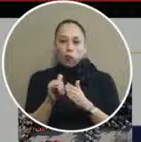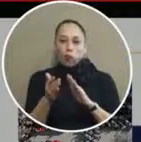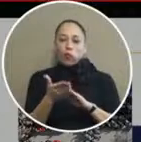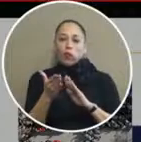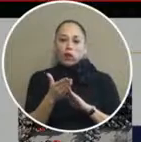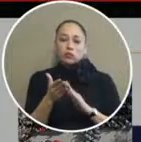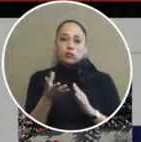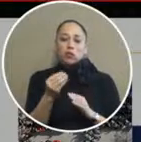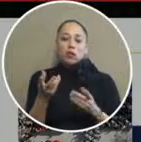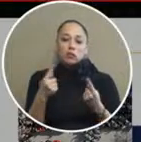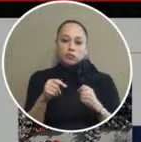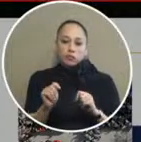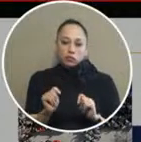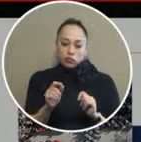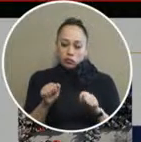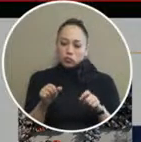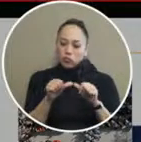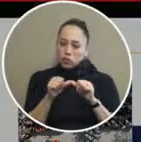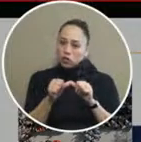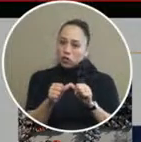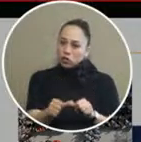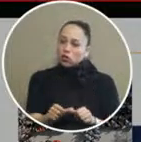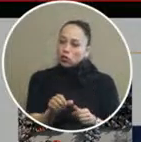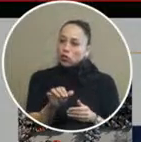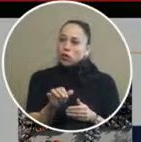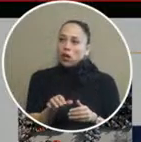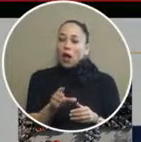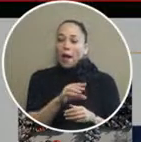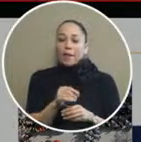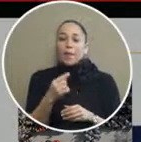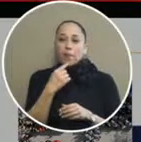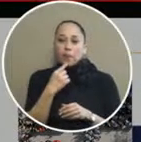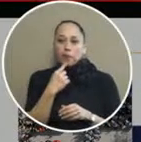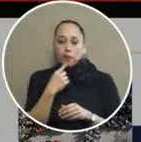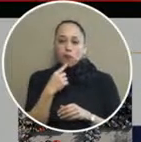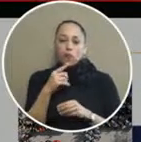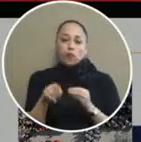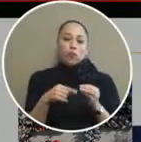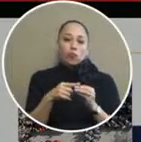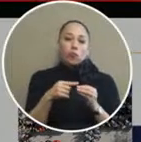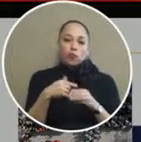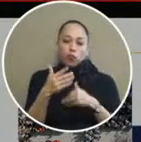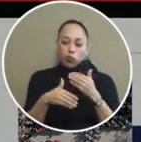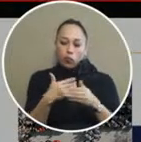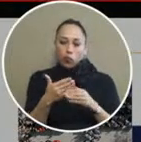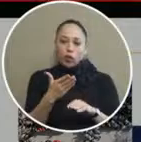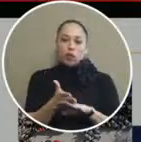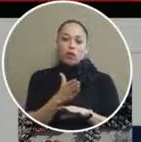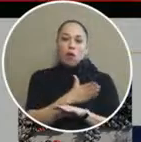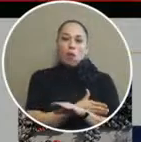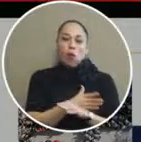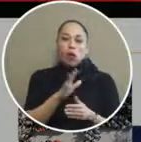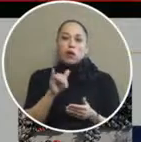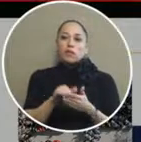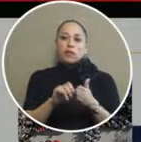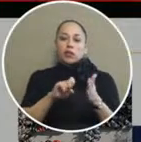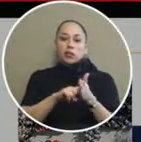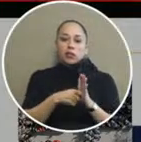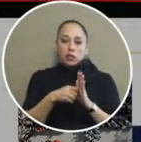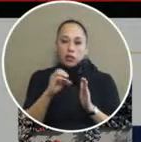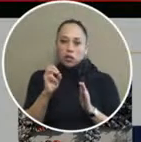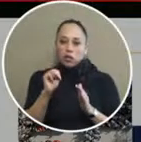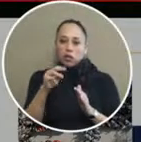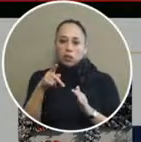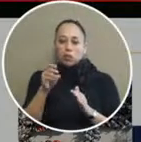and ensuring that we continue with that continuity. I mentioned a bit earlier about process improvement and how that's a key component of how